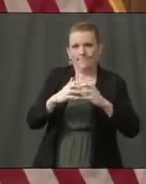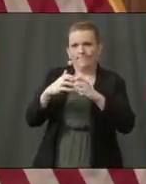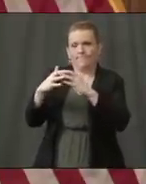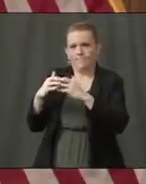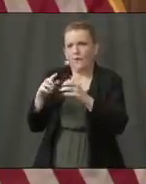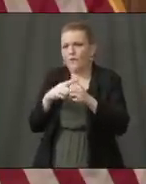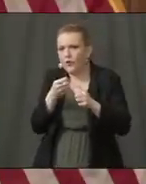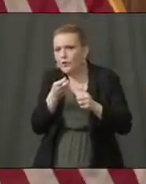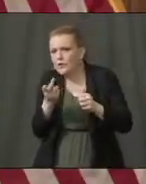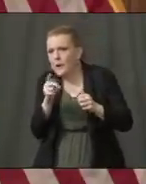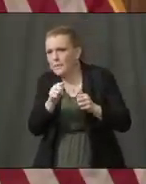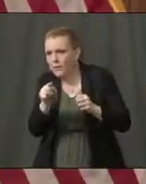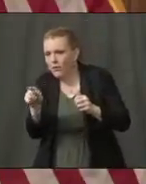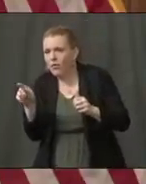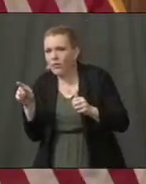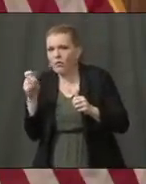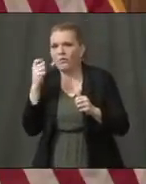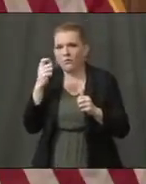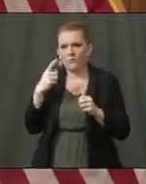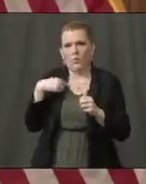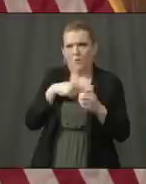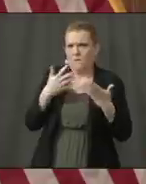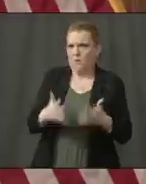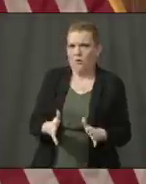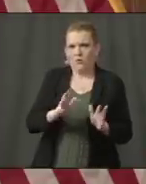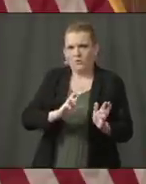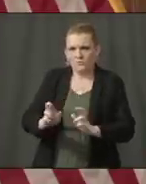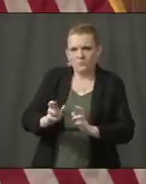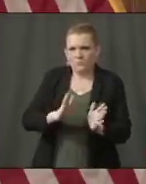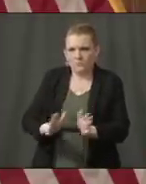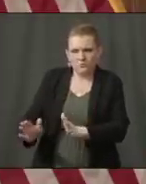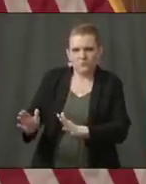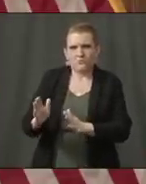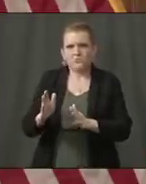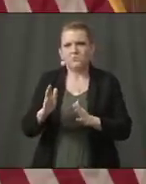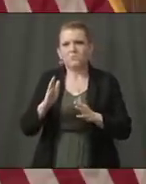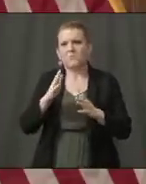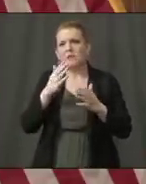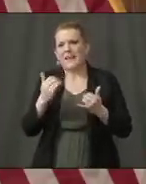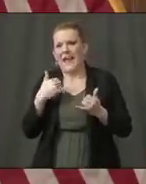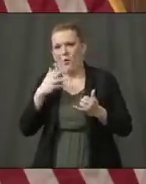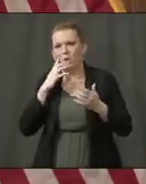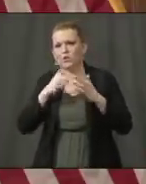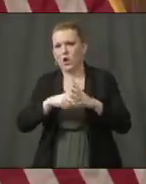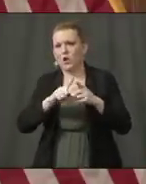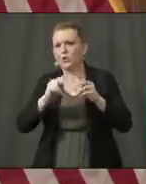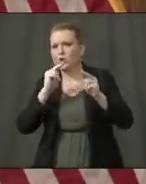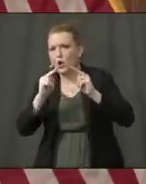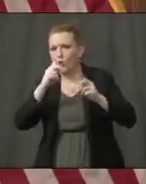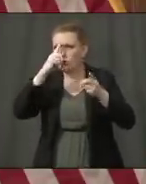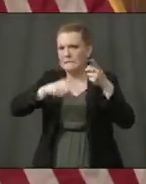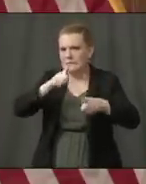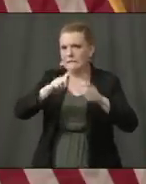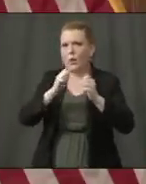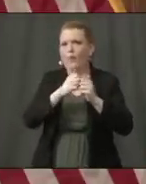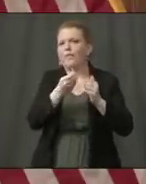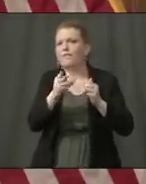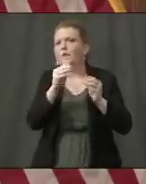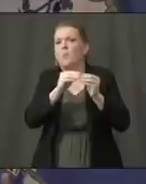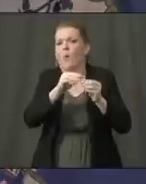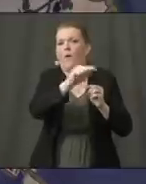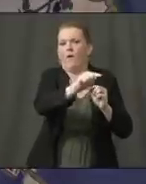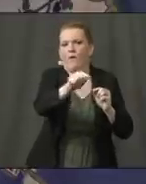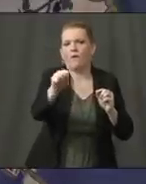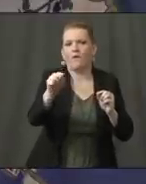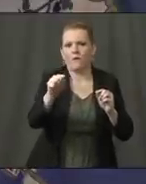and preparations and negotiations are underway to open up a number of additional ones. But Matt, it is my understanding that while